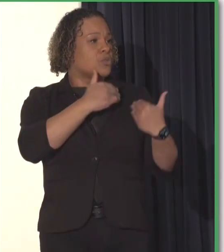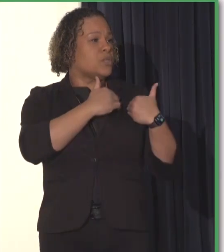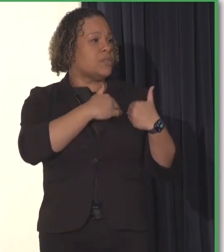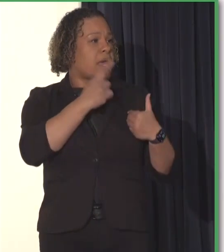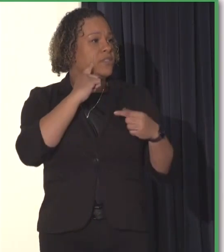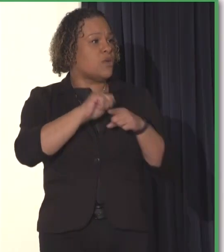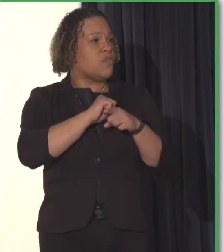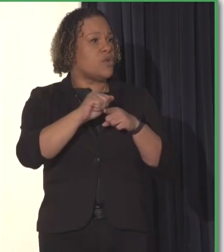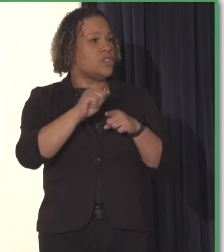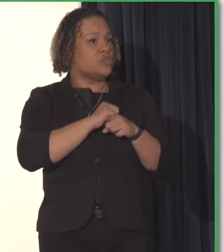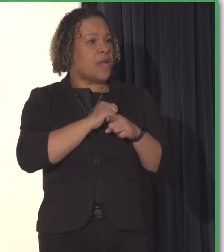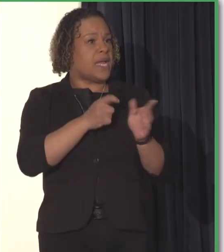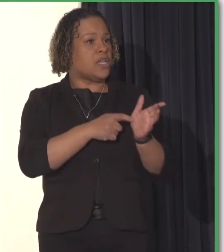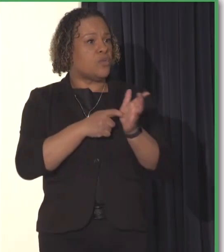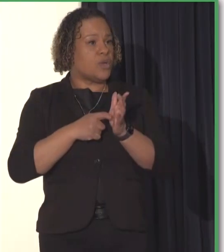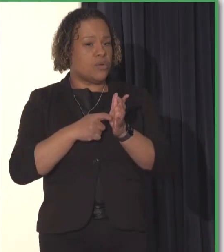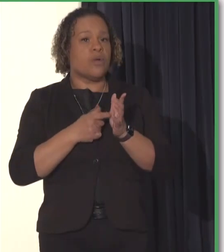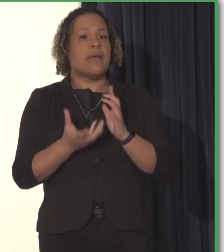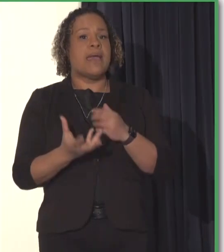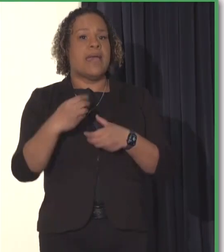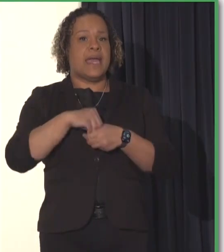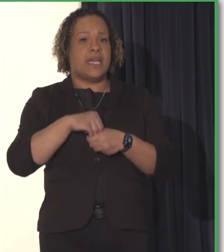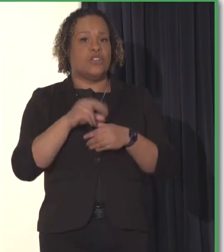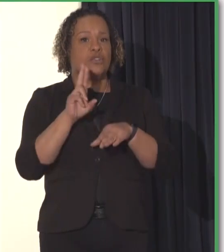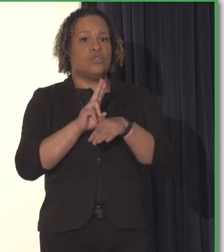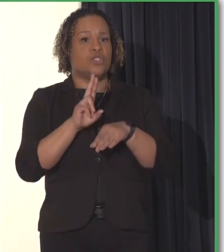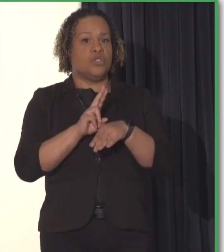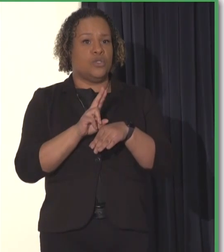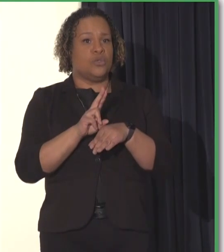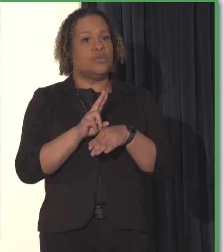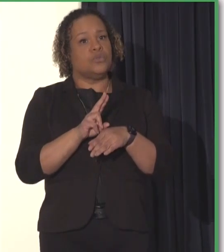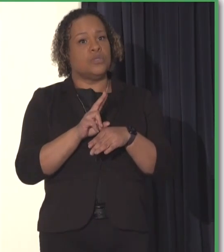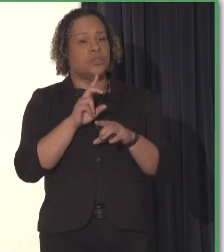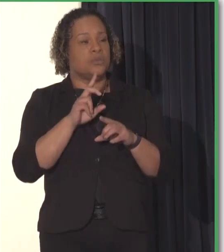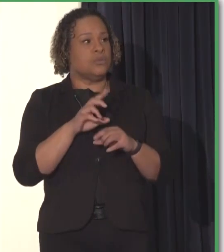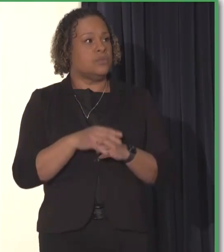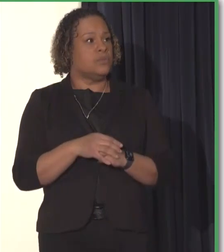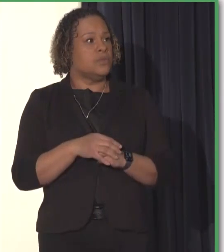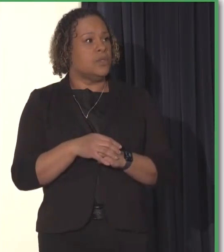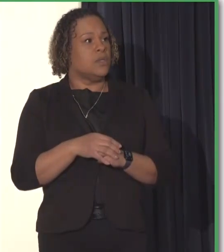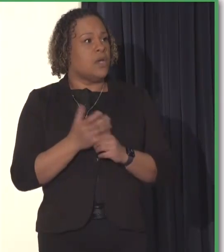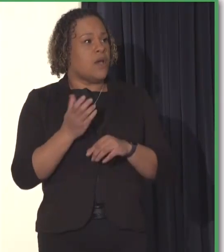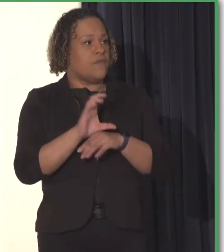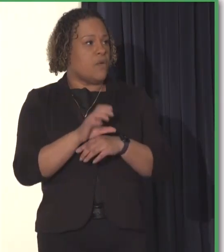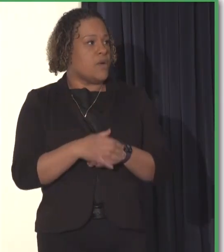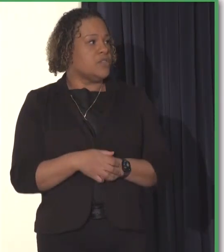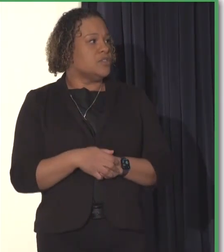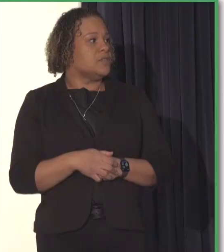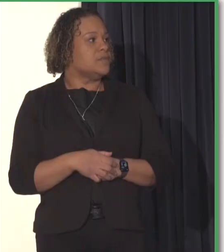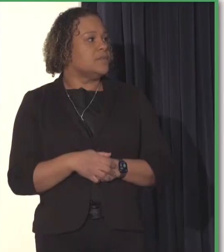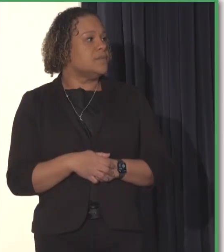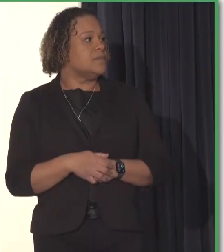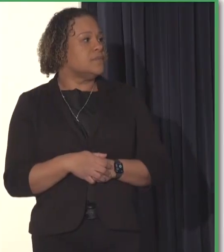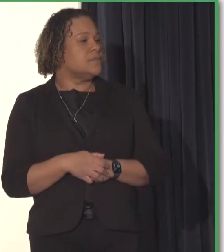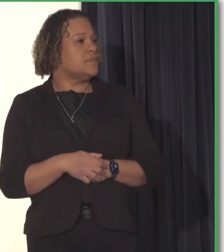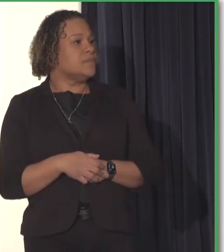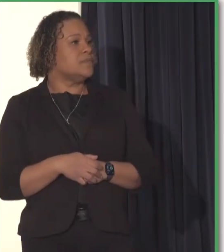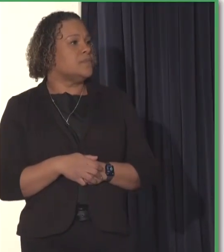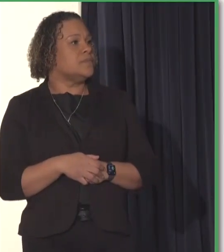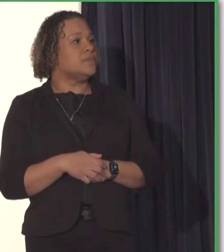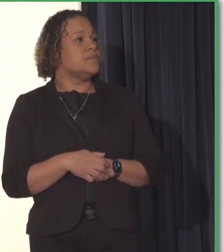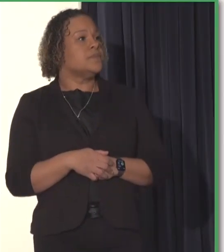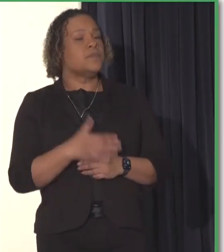which includes uses of force, things of that nature, preparing them for the street. Okay. All right. Thank you. What tab? Good